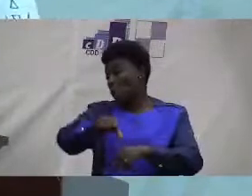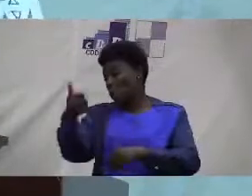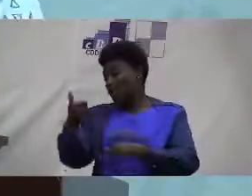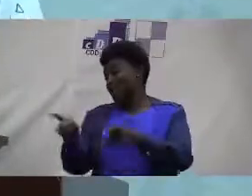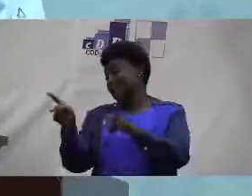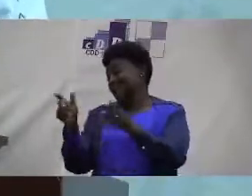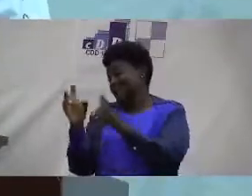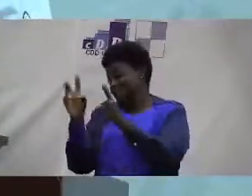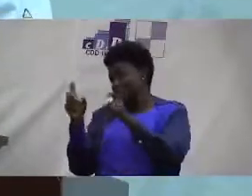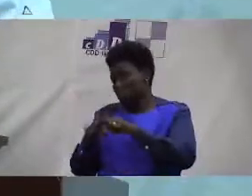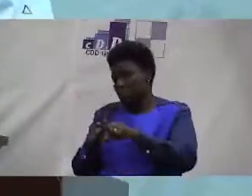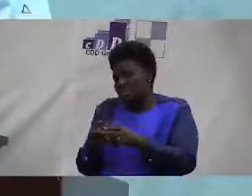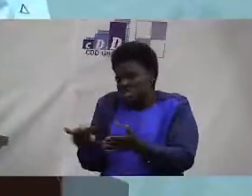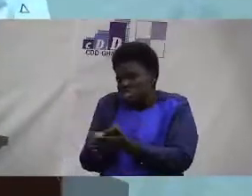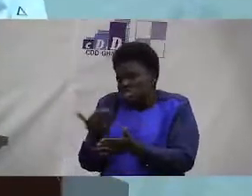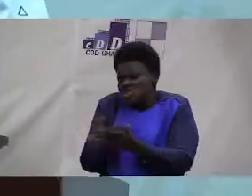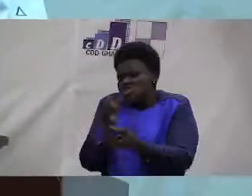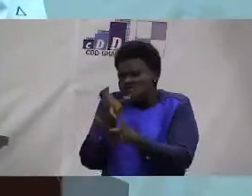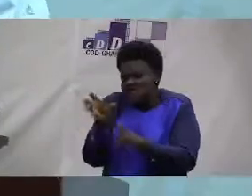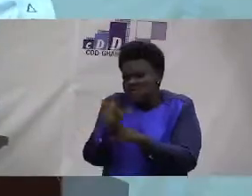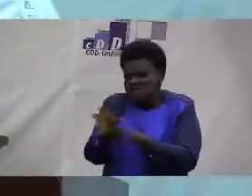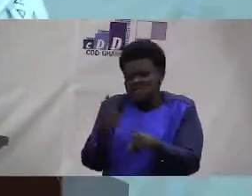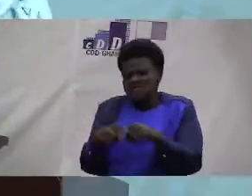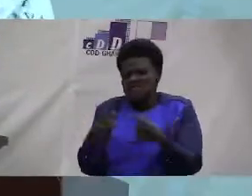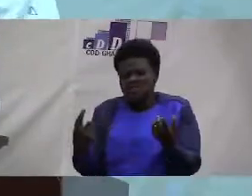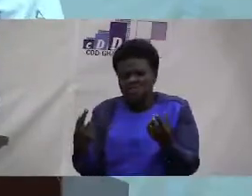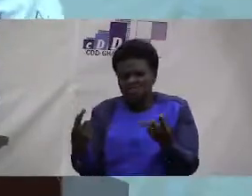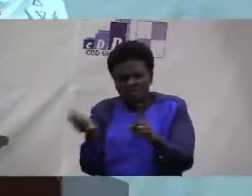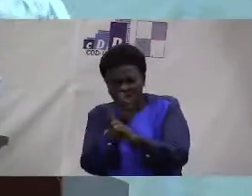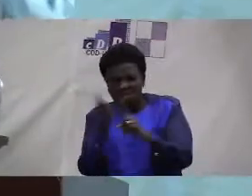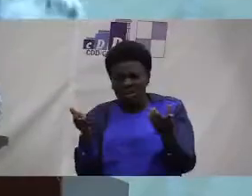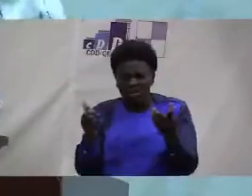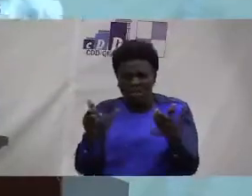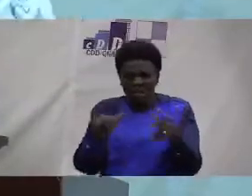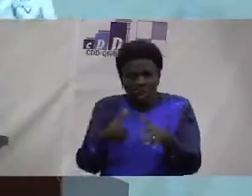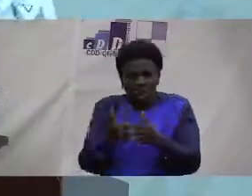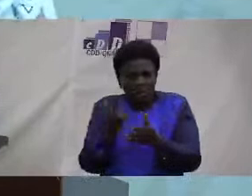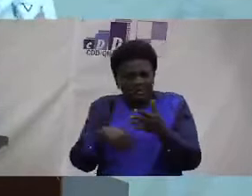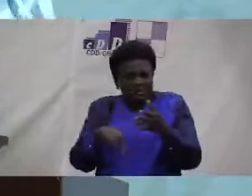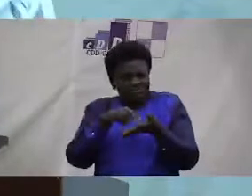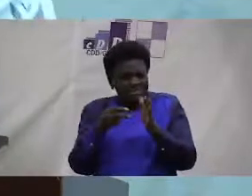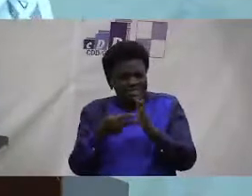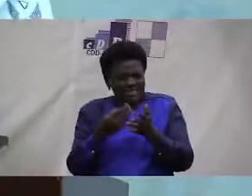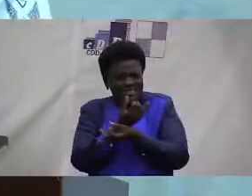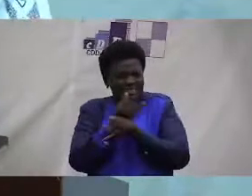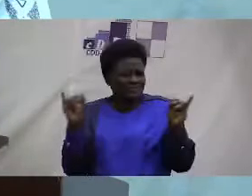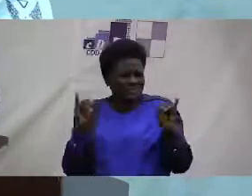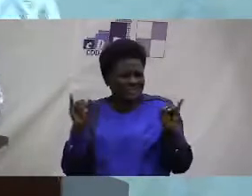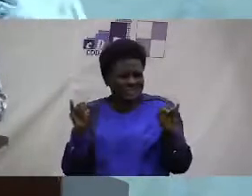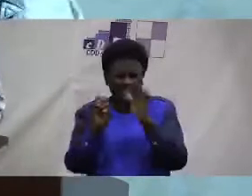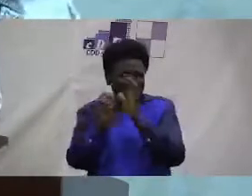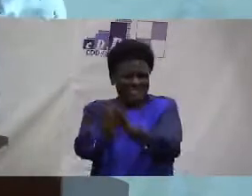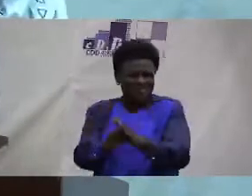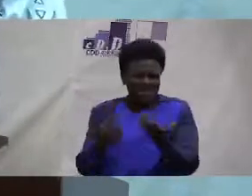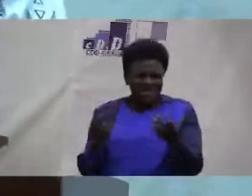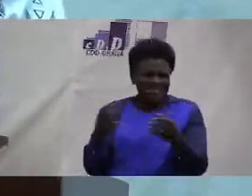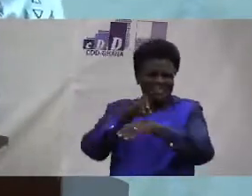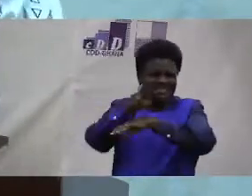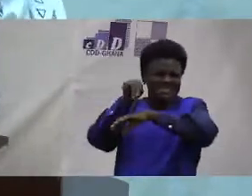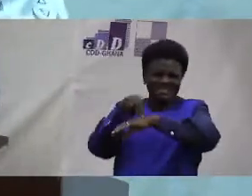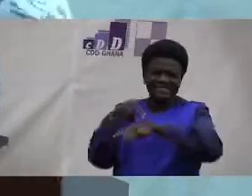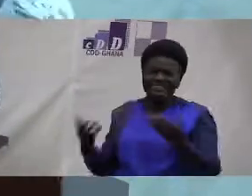new forces that are coming in. What does it mean for our independence, for instance, as